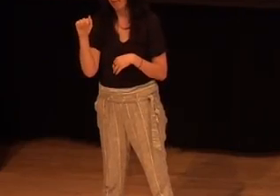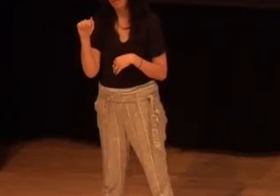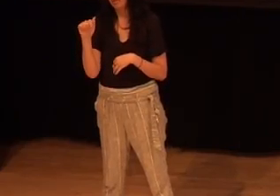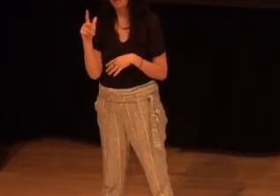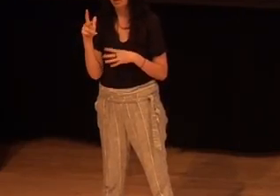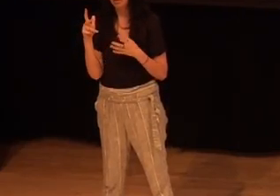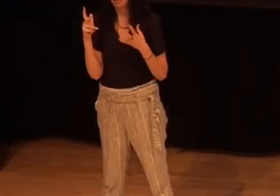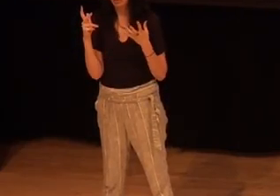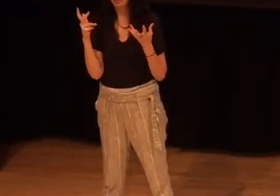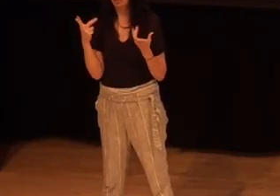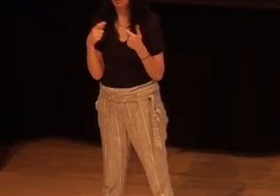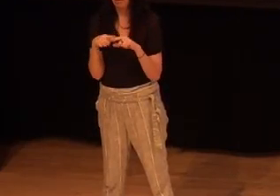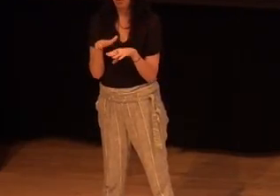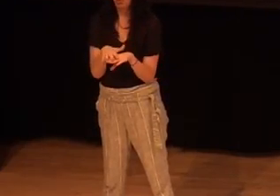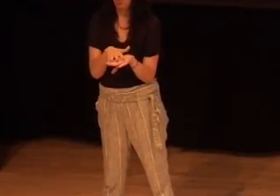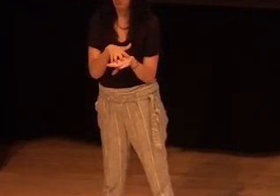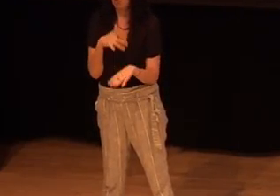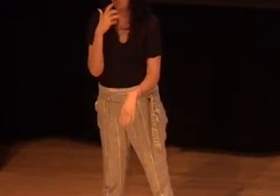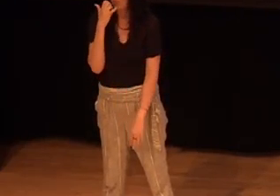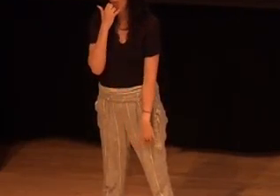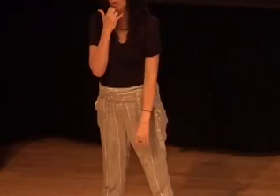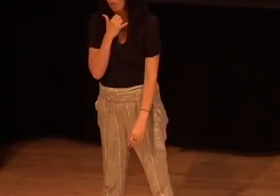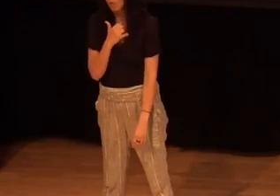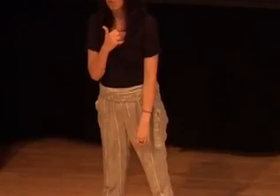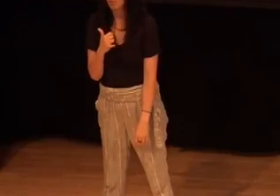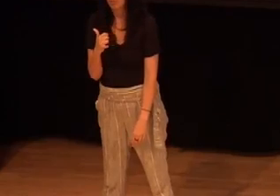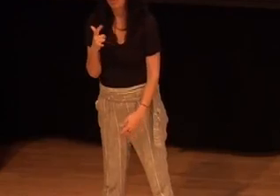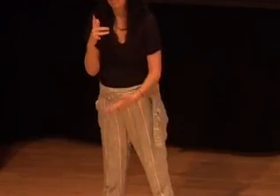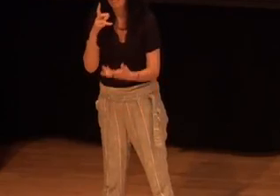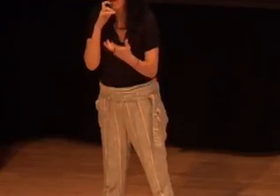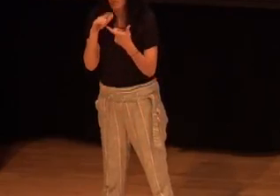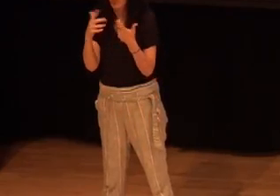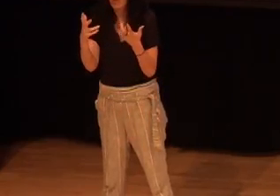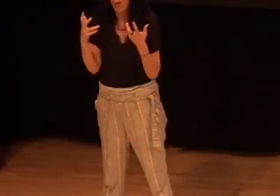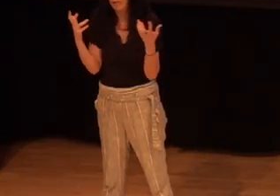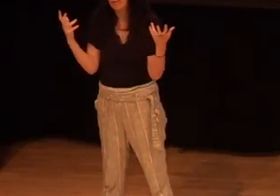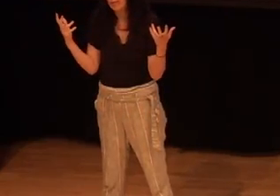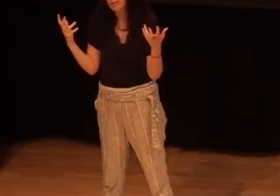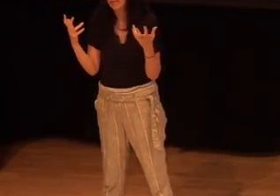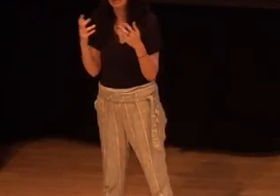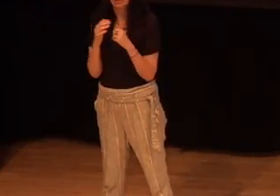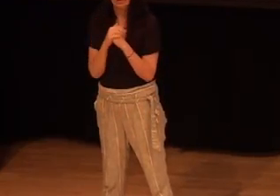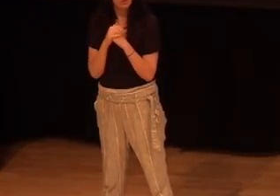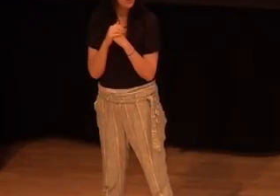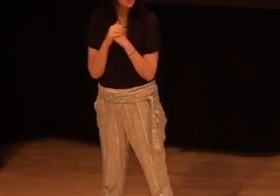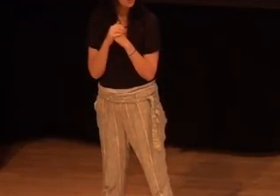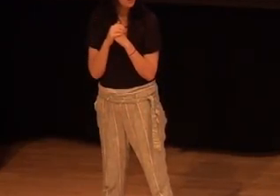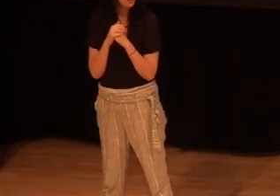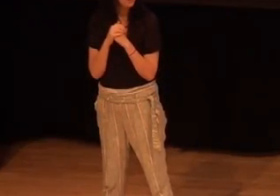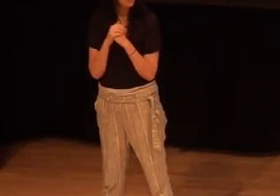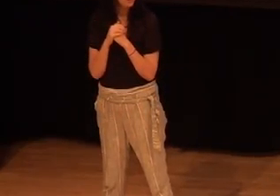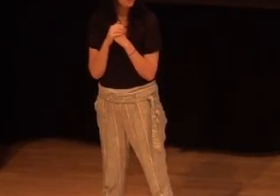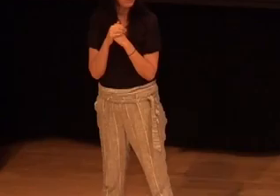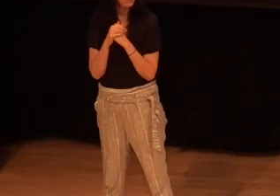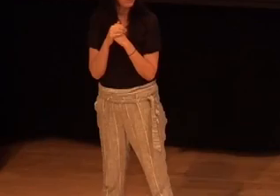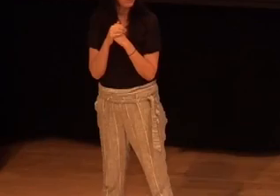changes have been slow. We are not where we want to be as yet. With regard to the subway,